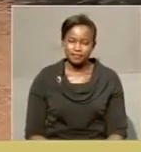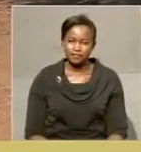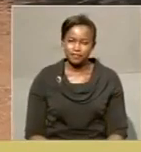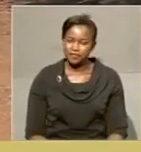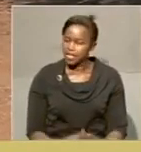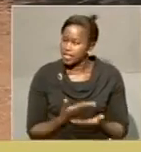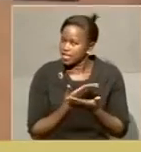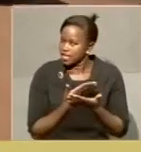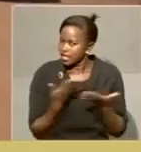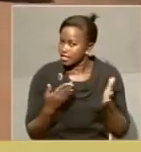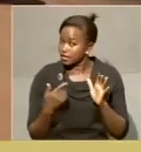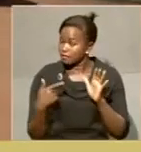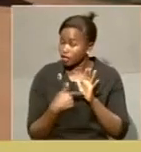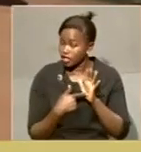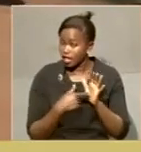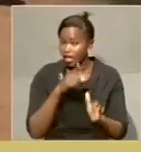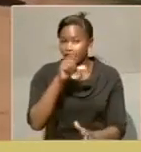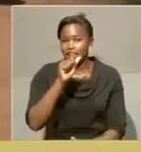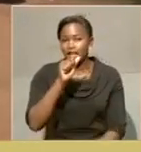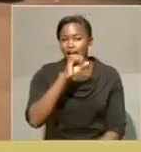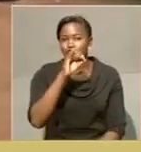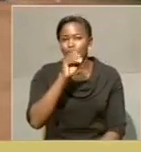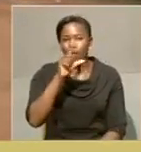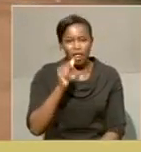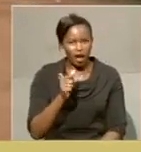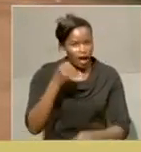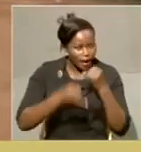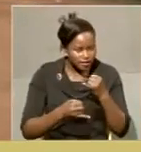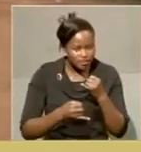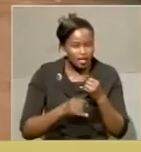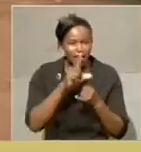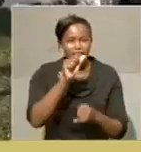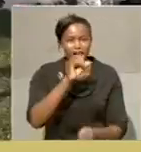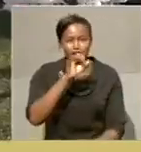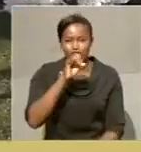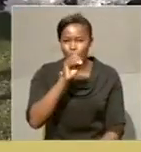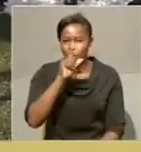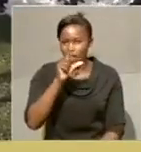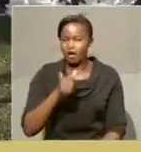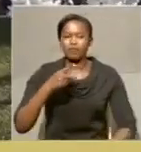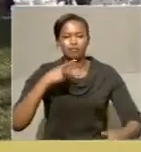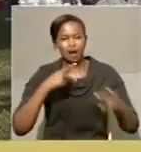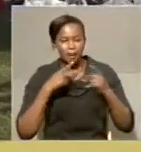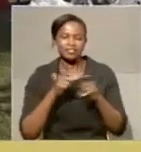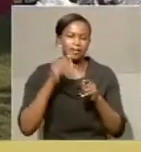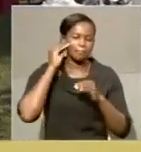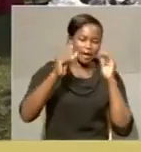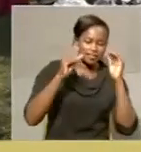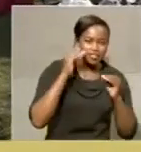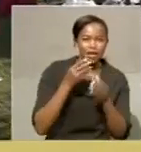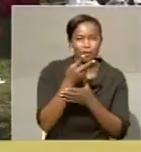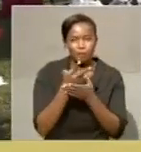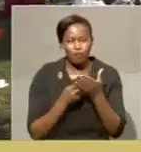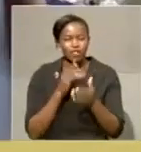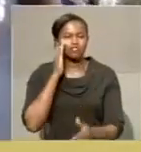End point. Lajola Gardens, as the couple hosts revelers to a reception filled with messages of both